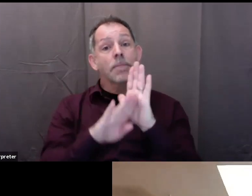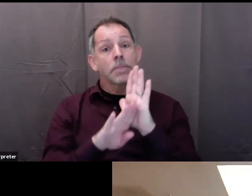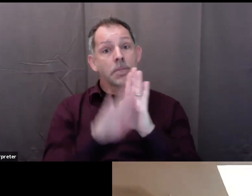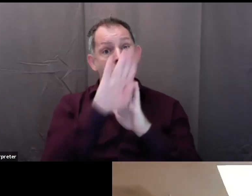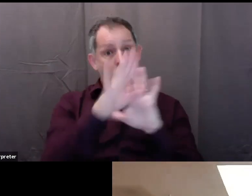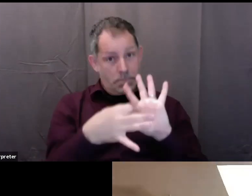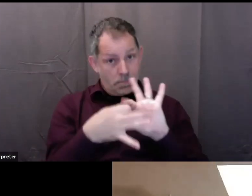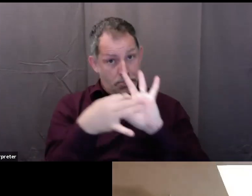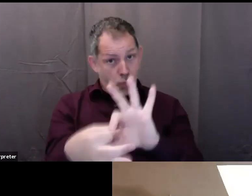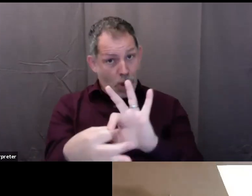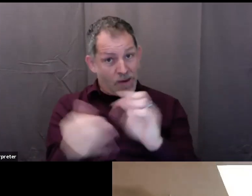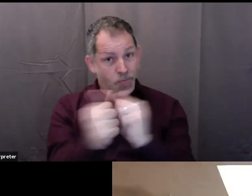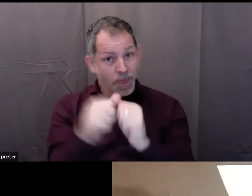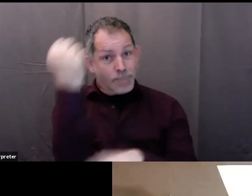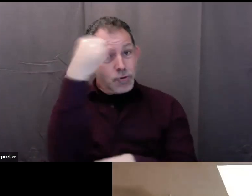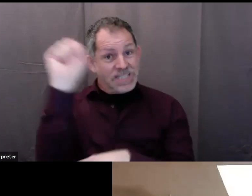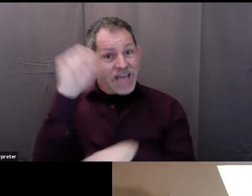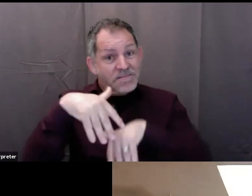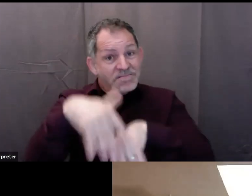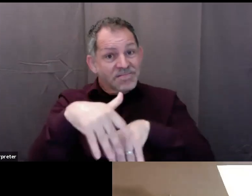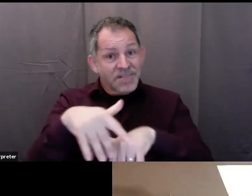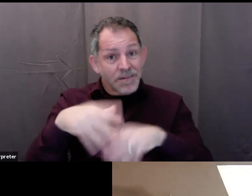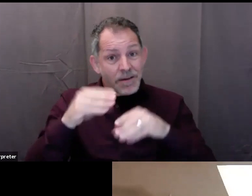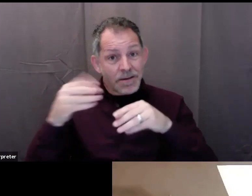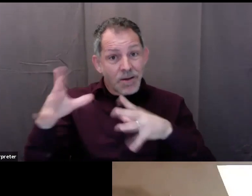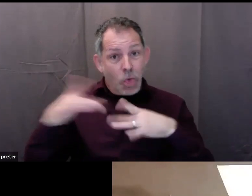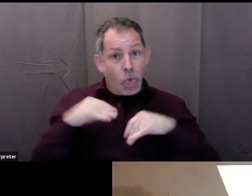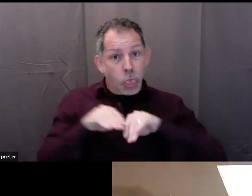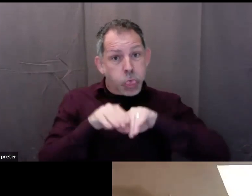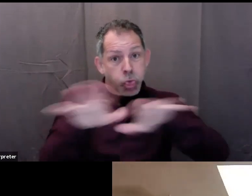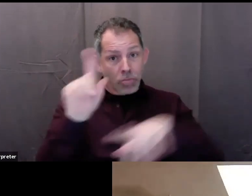We are asking cases, and we haven't heard